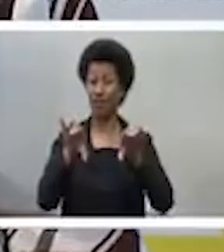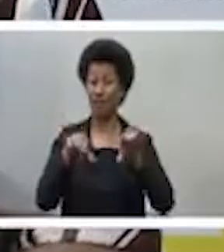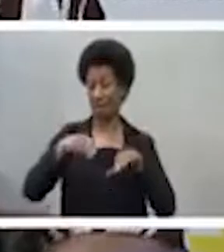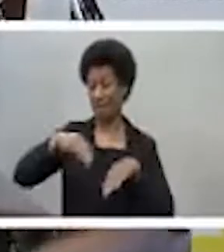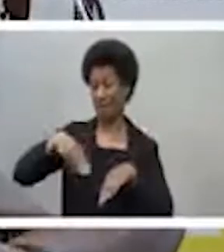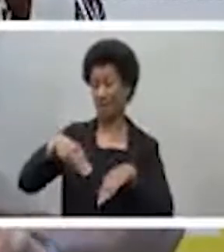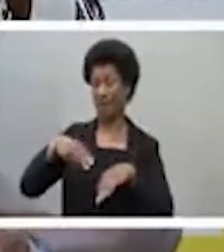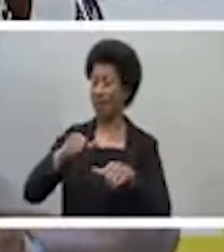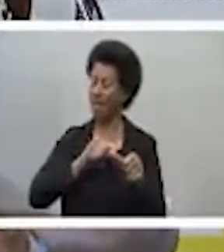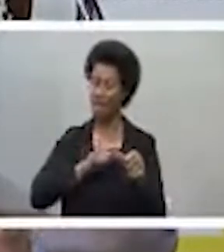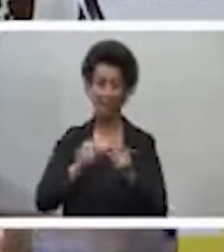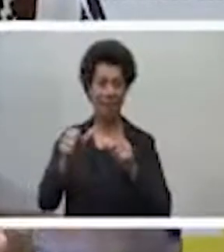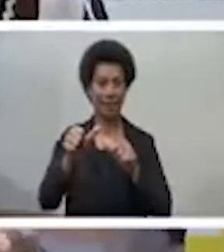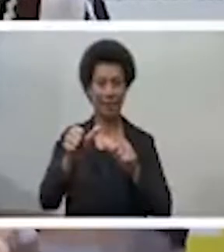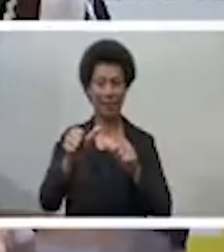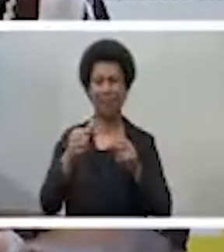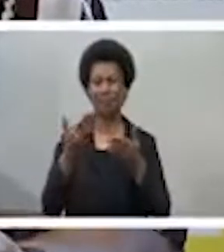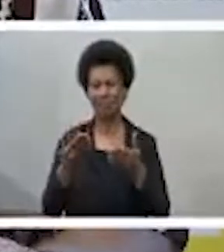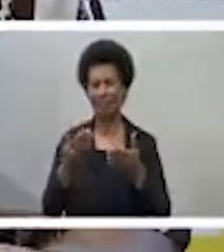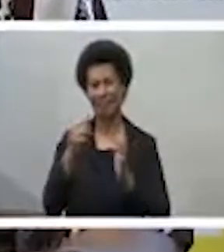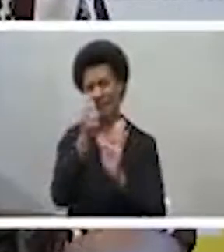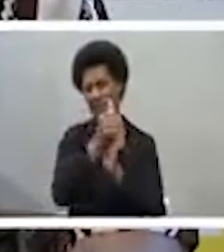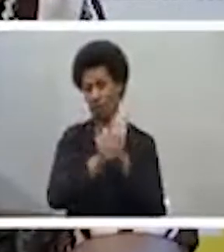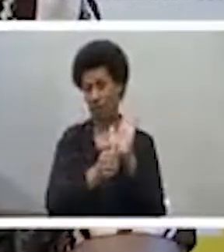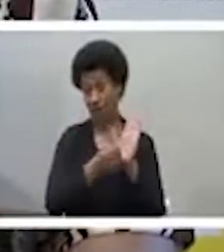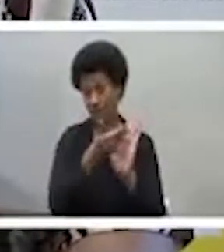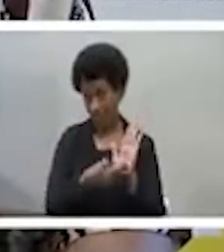best in progressing the ECD agenda, aided by